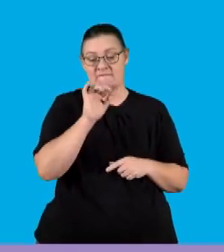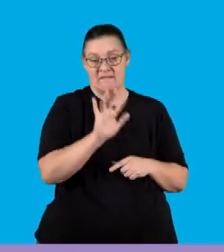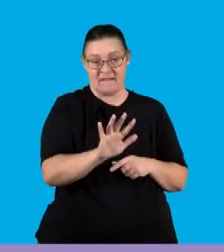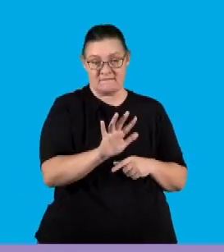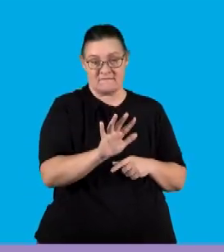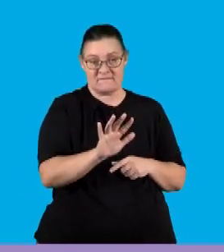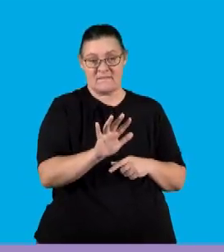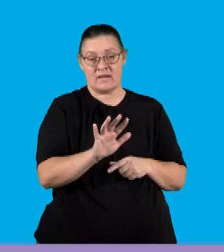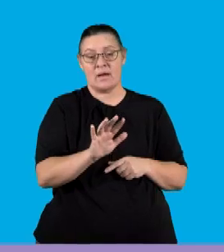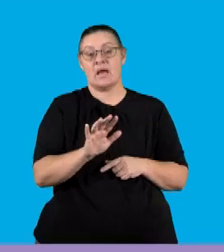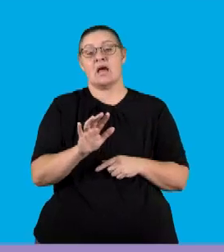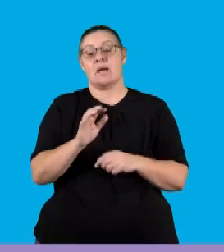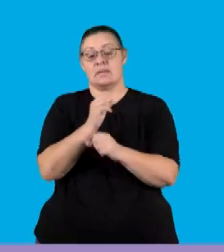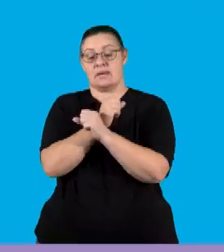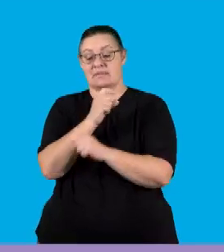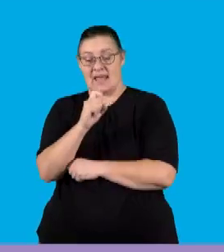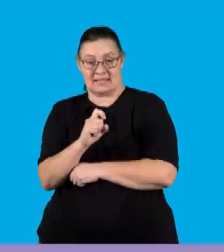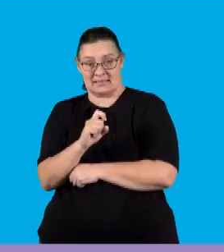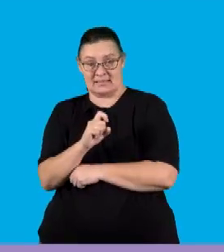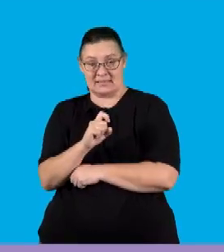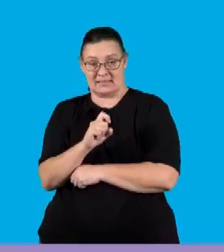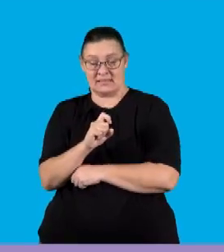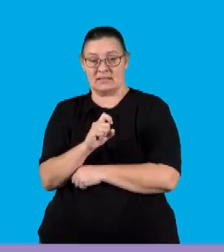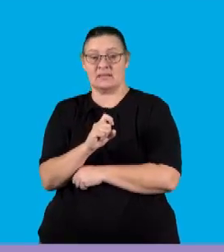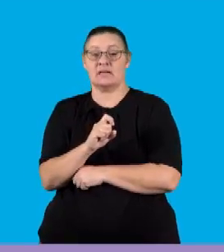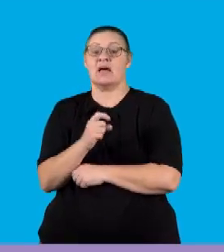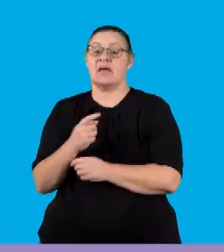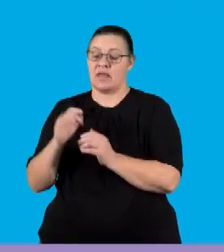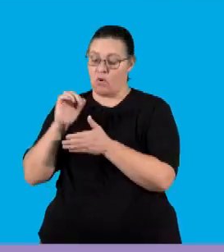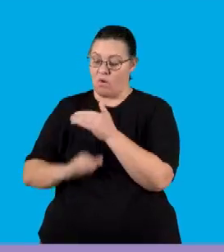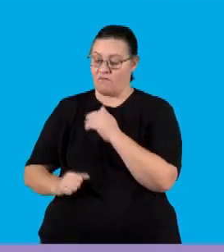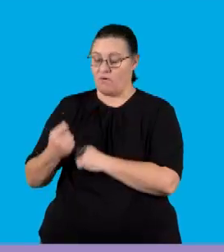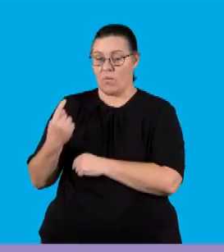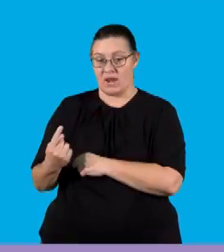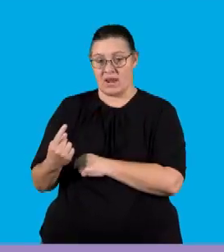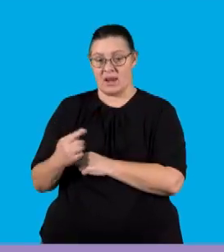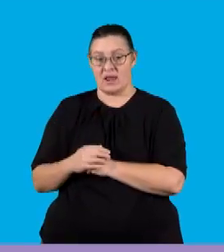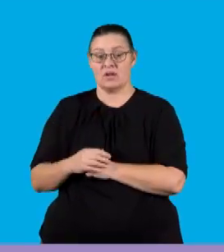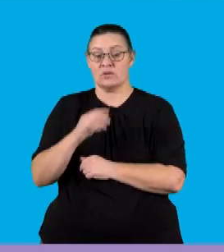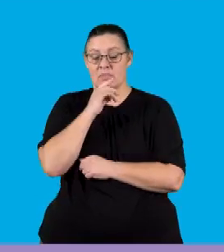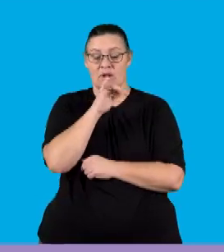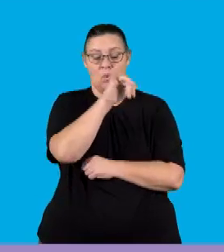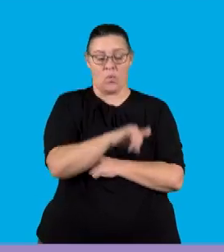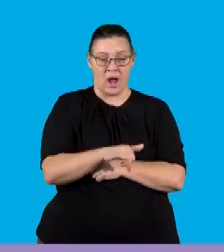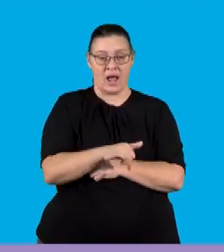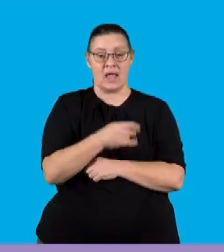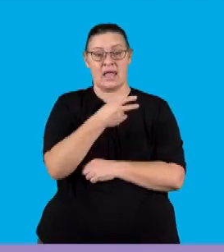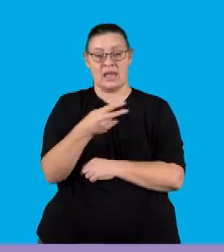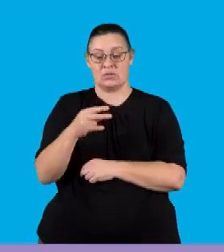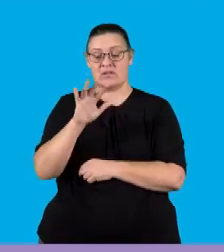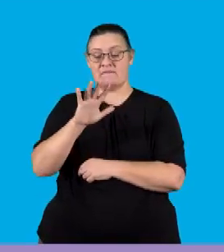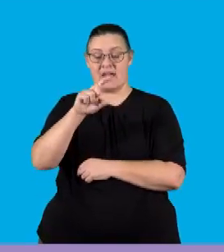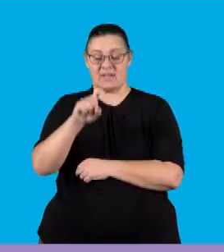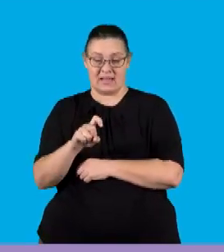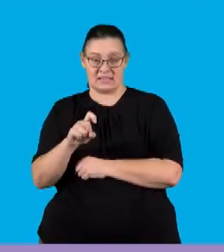5 and we are going to multiply it by the input, and we are going to subtract 1. So this is going to be y is equals